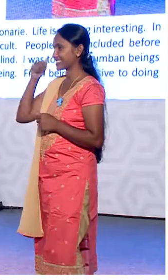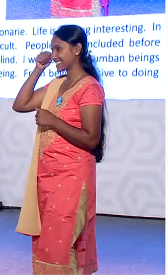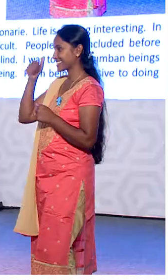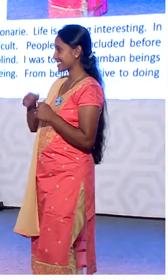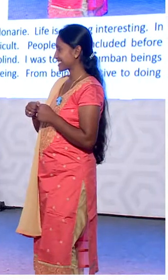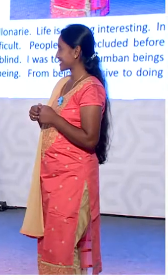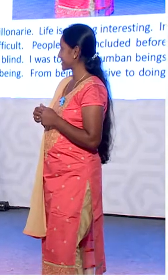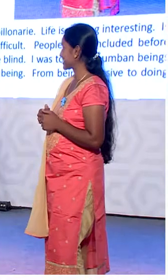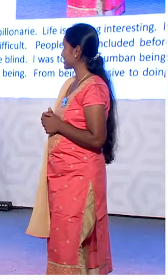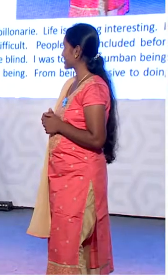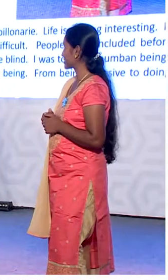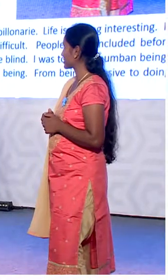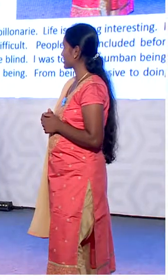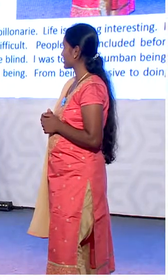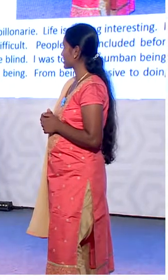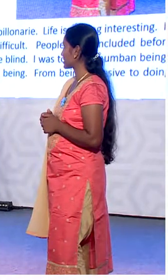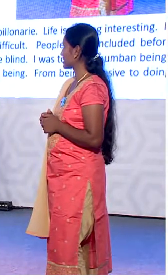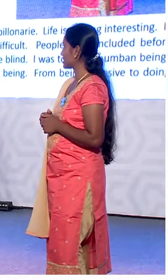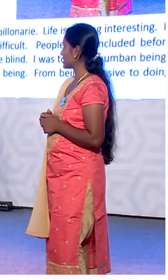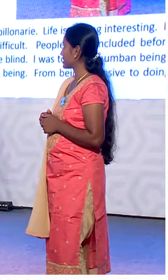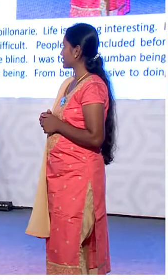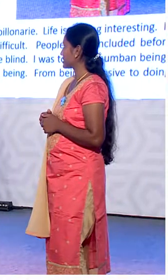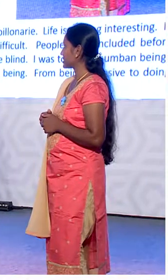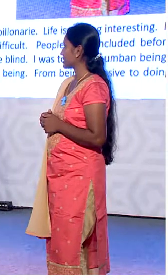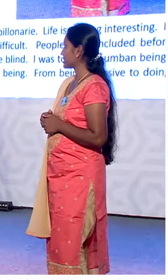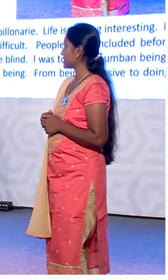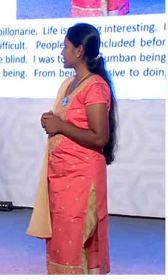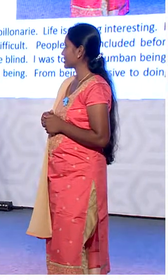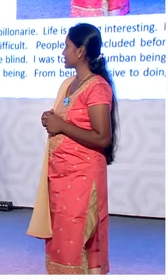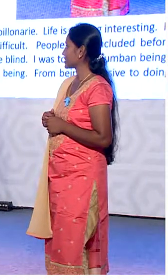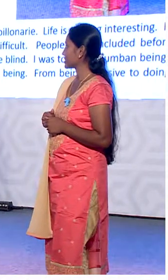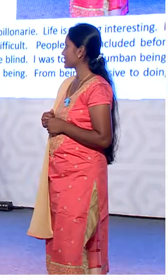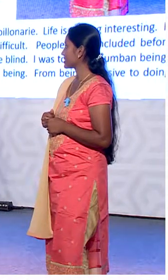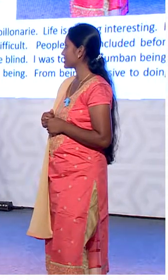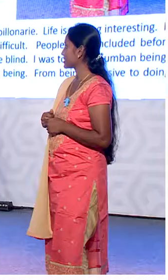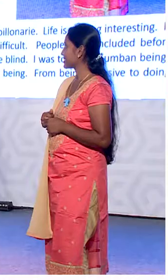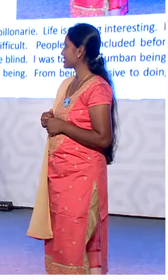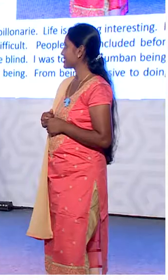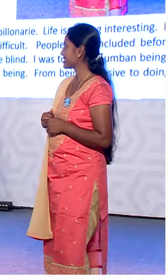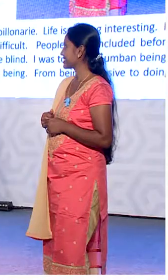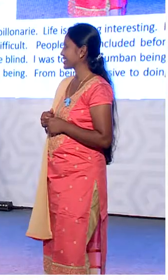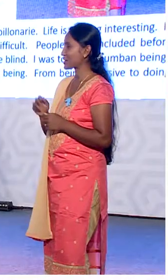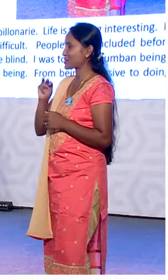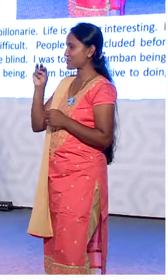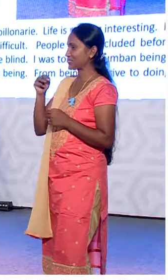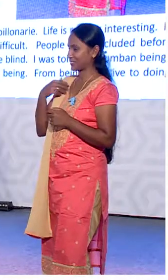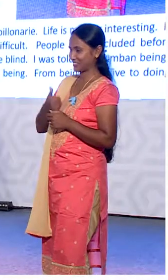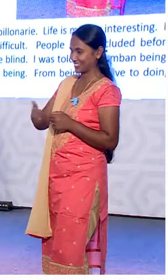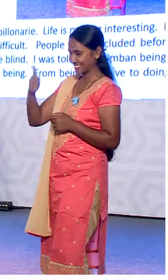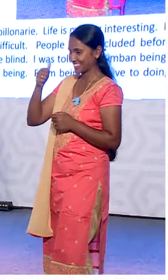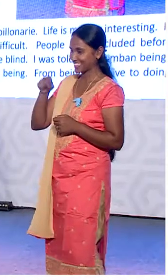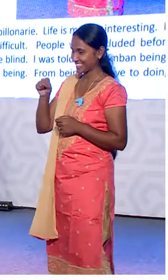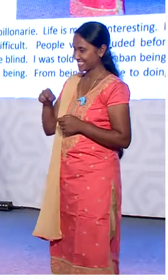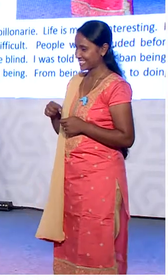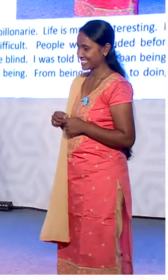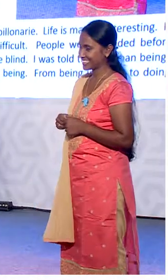yeah, you were also in power when Mandela became a president. Yeah, I remember he was a president. Yeah,